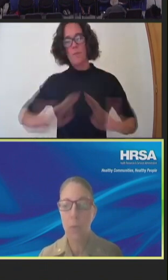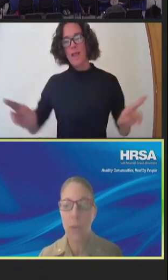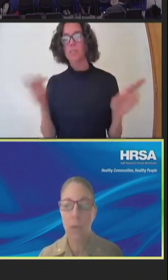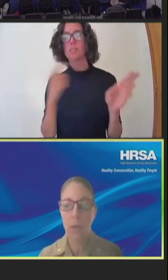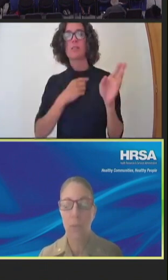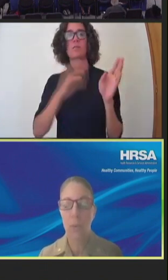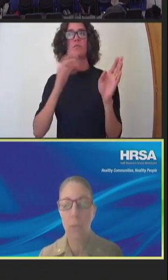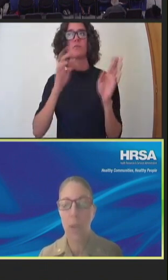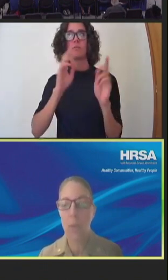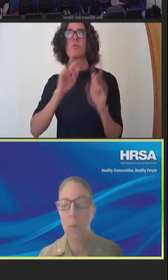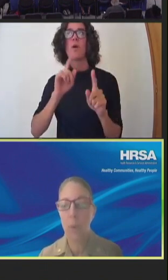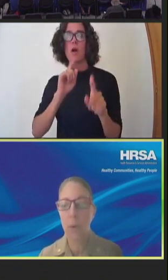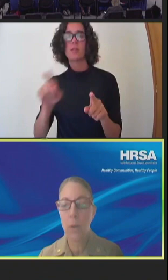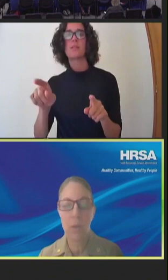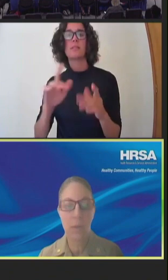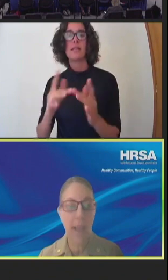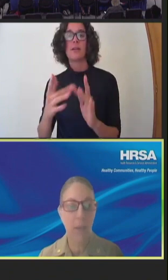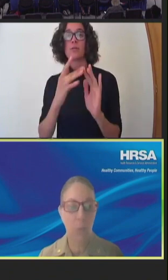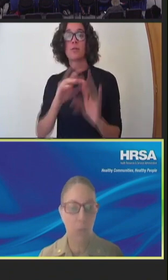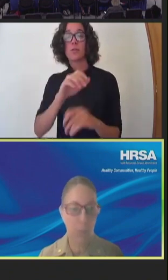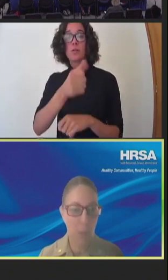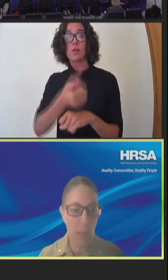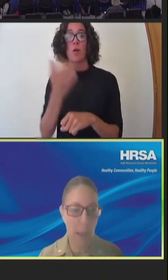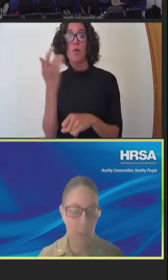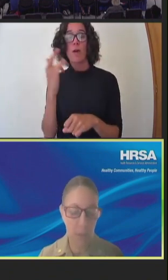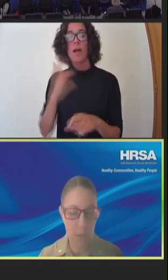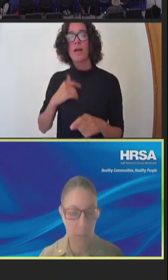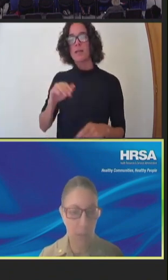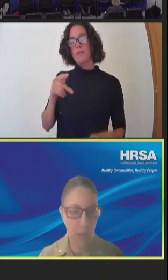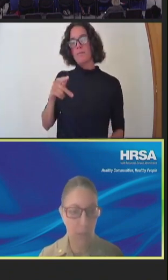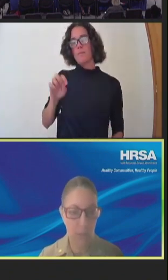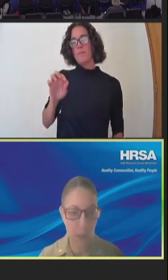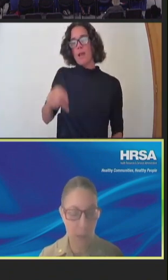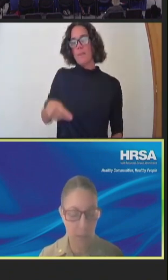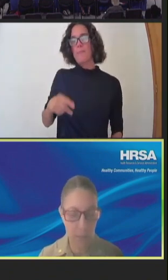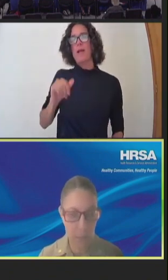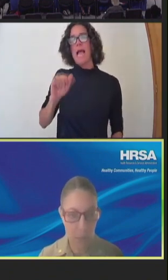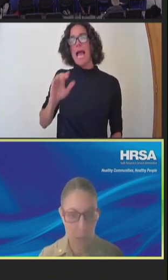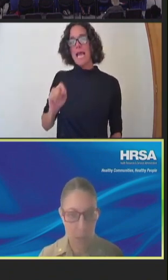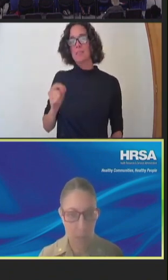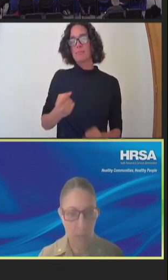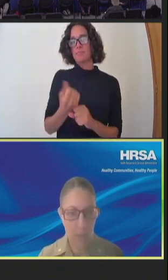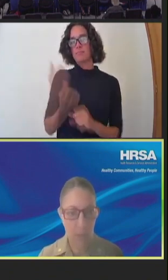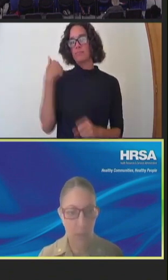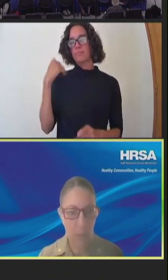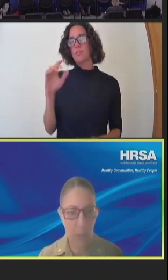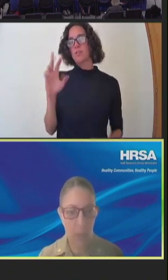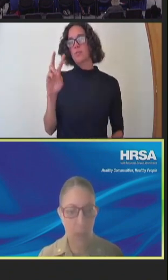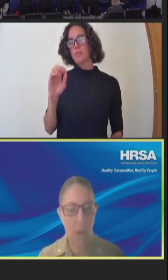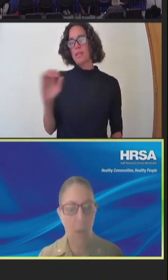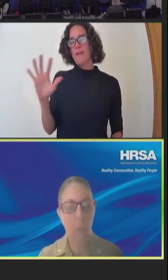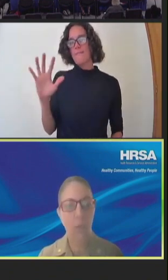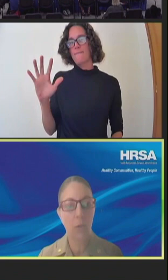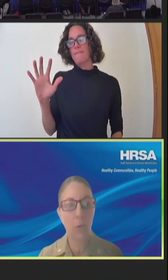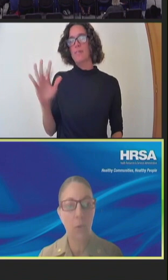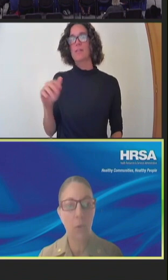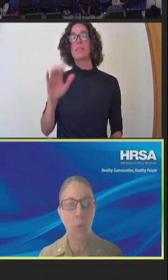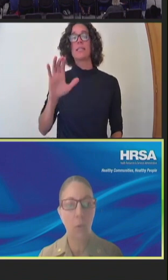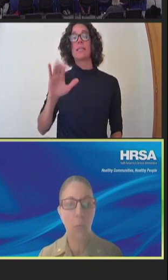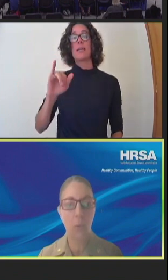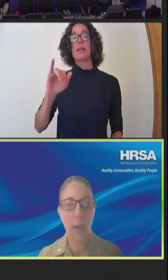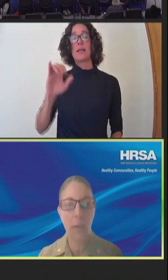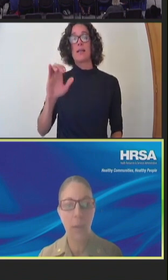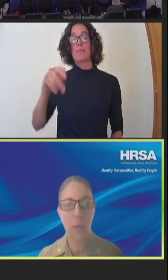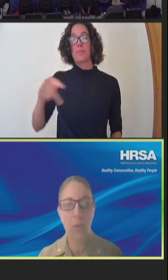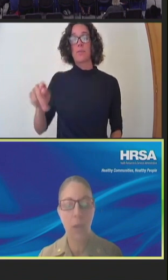Public Readiness and Preparedness Act, or the PrEP Act of 2005. The CICP plays a critical